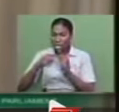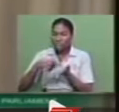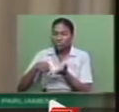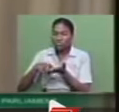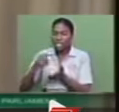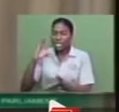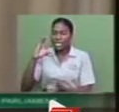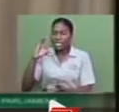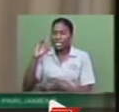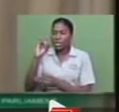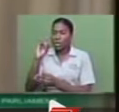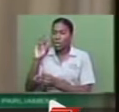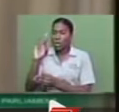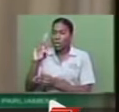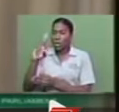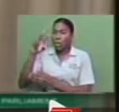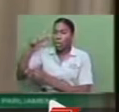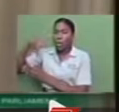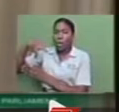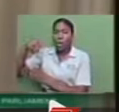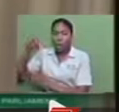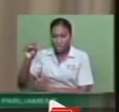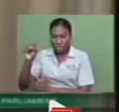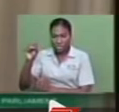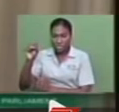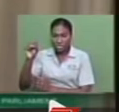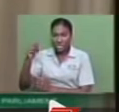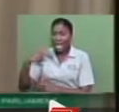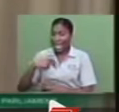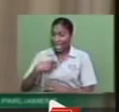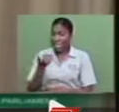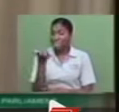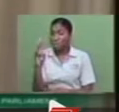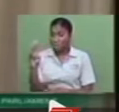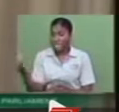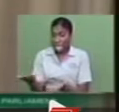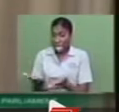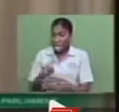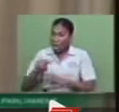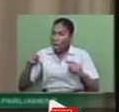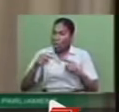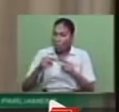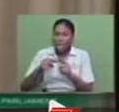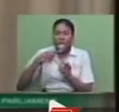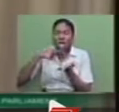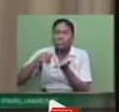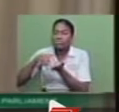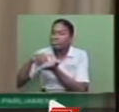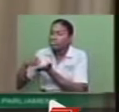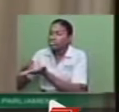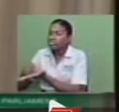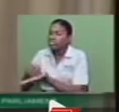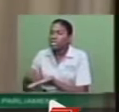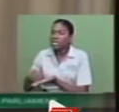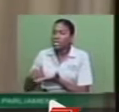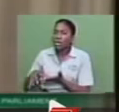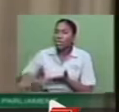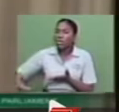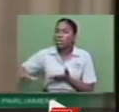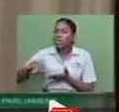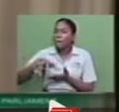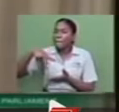Trinidad. When we look at the figures, it is clear that those corporations that are not controlled by the